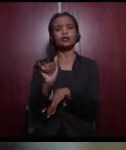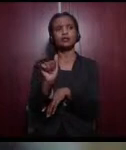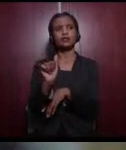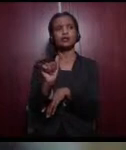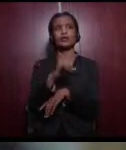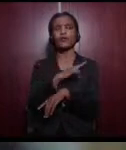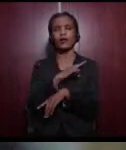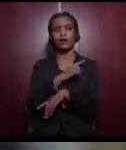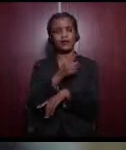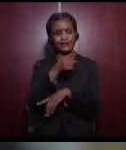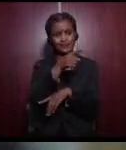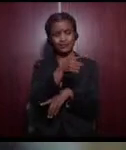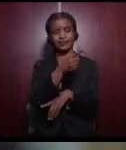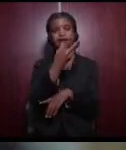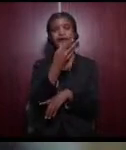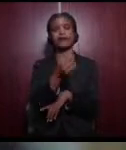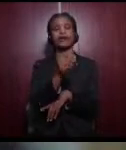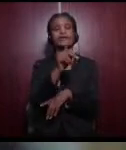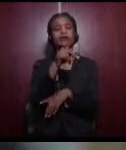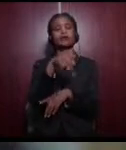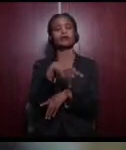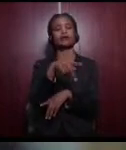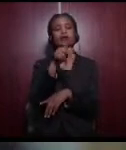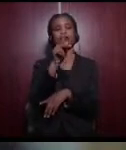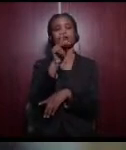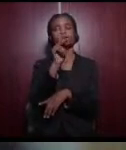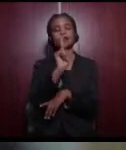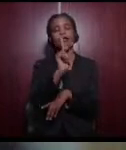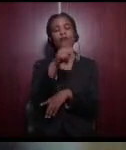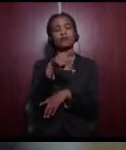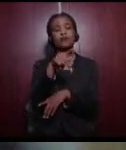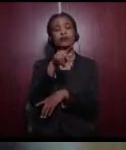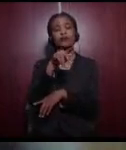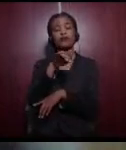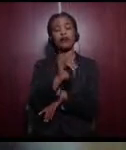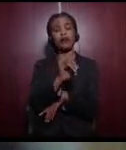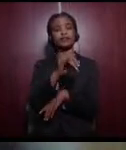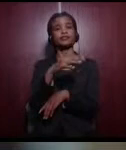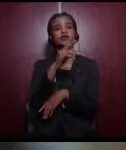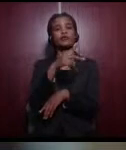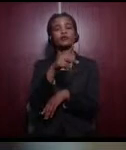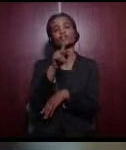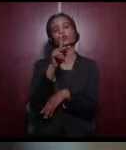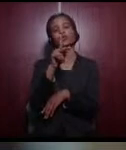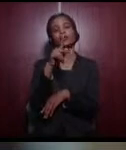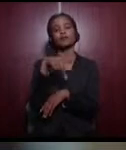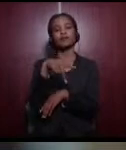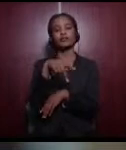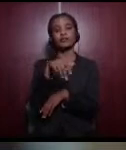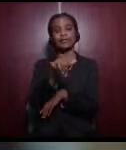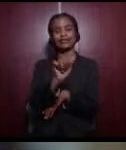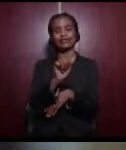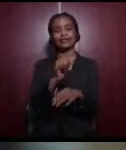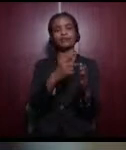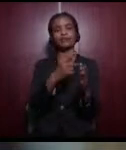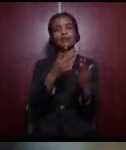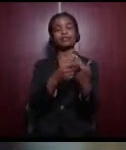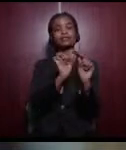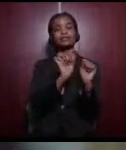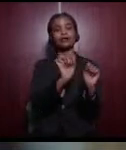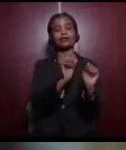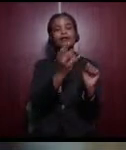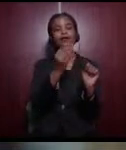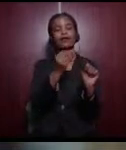performance areas and key performance indicators. So in terms of projects, there is a time